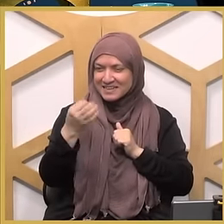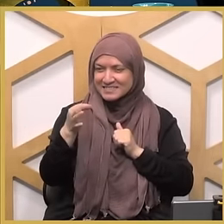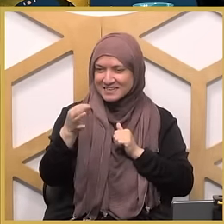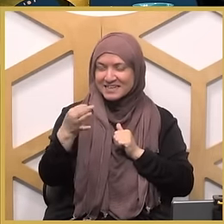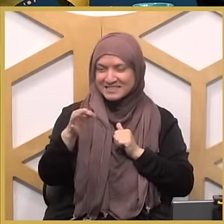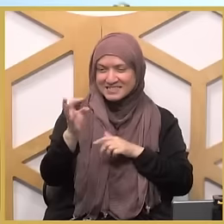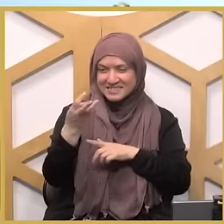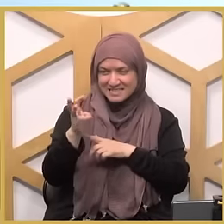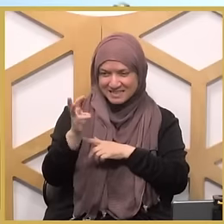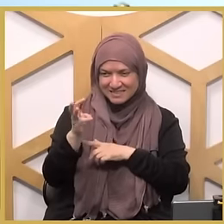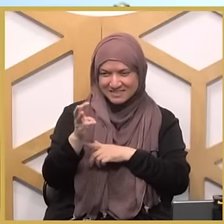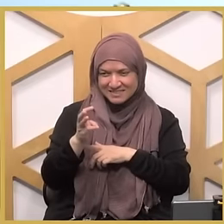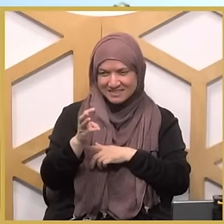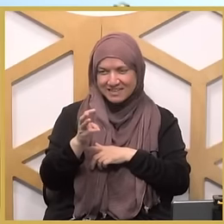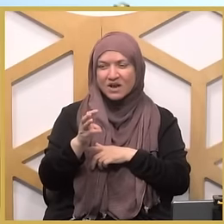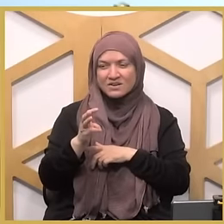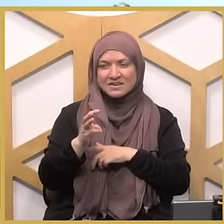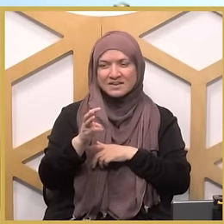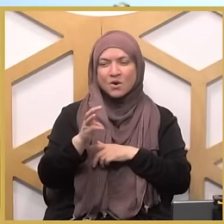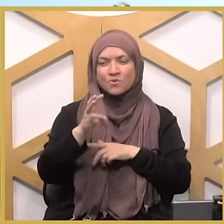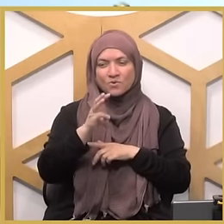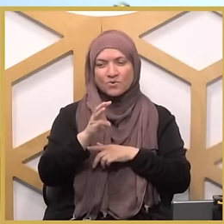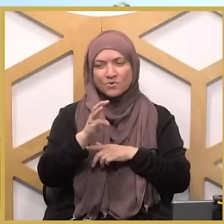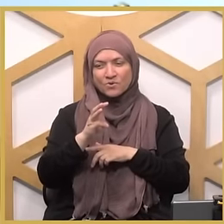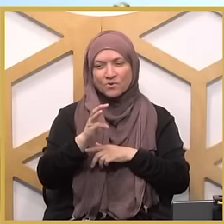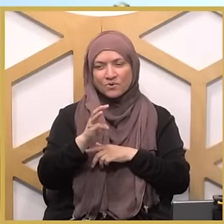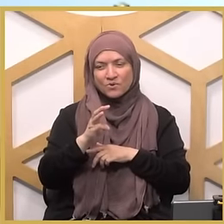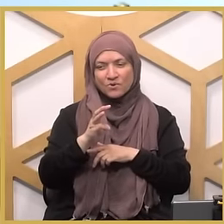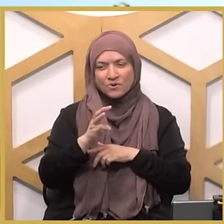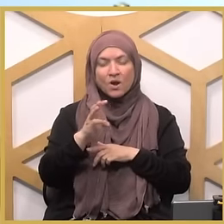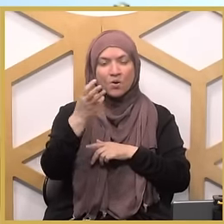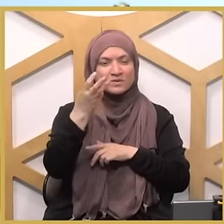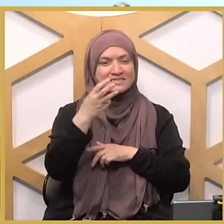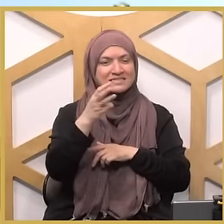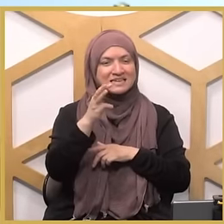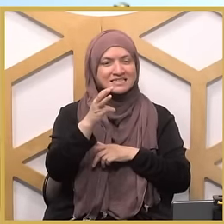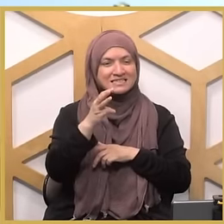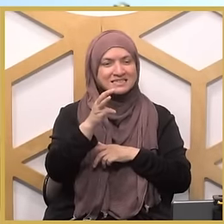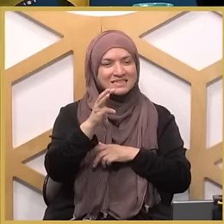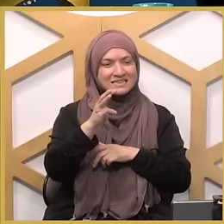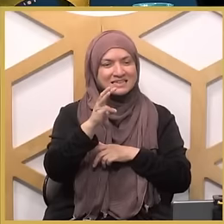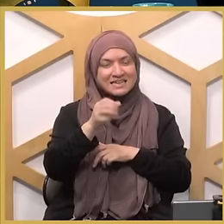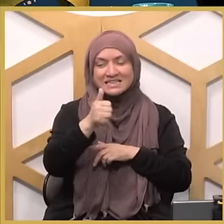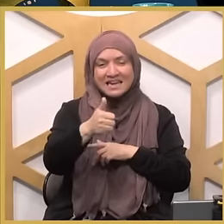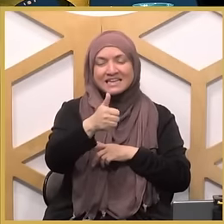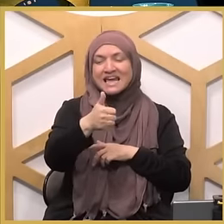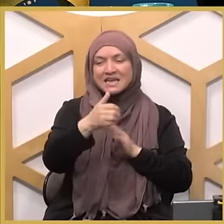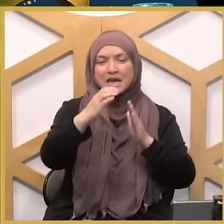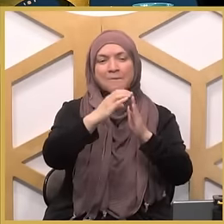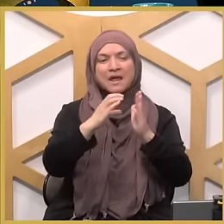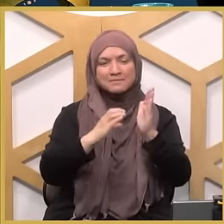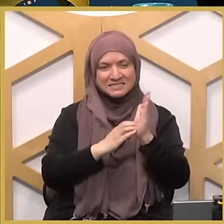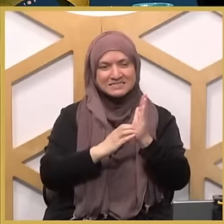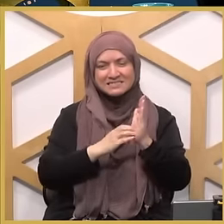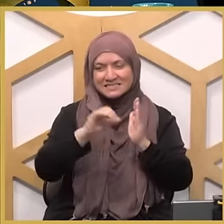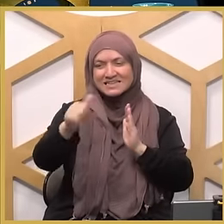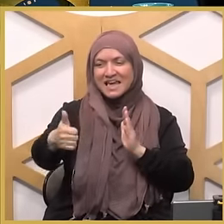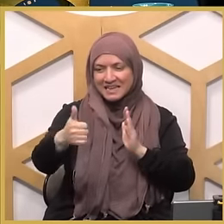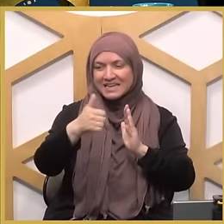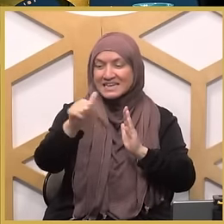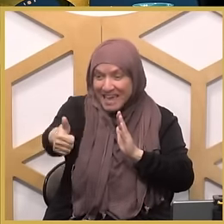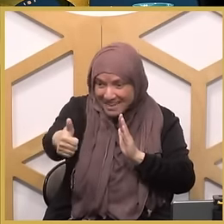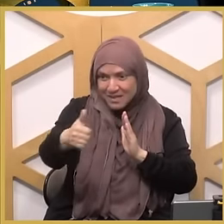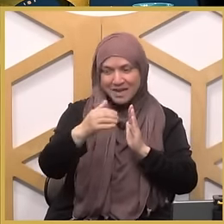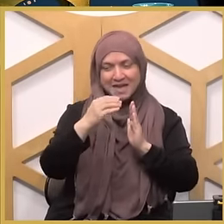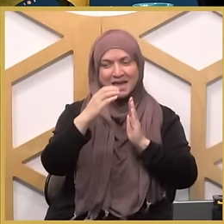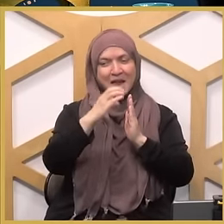You know, 16 votes. The votes are now 23, 24. MashaAllah. 16